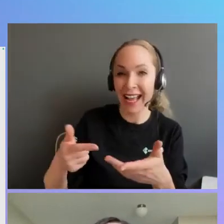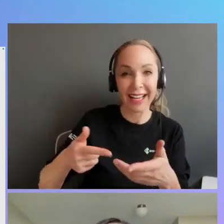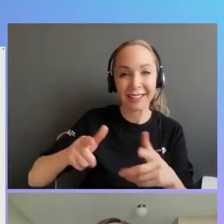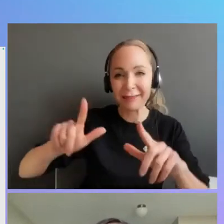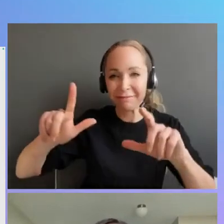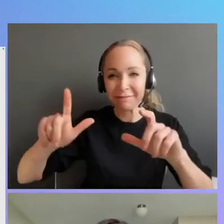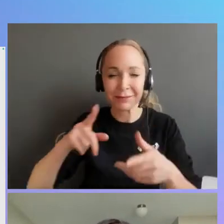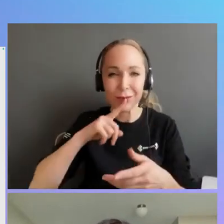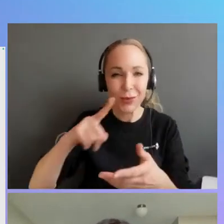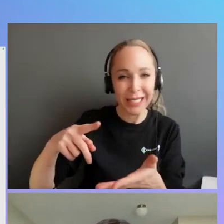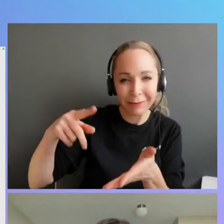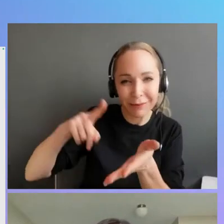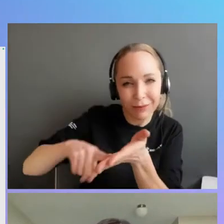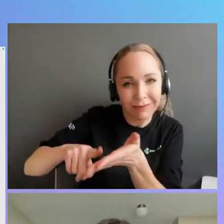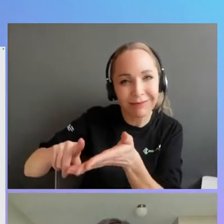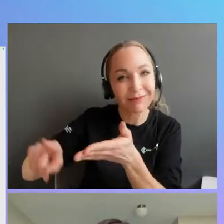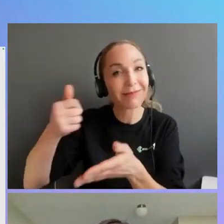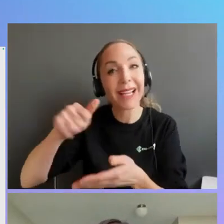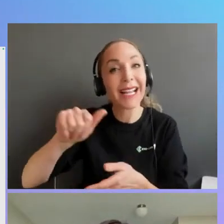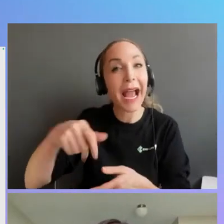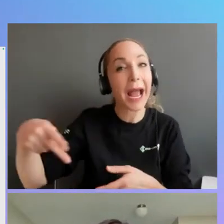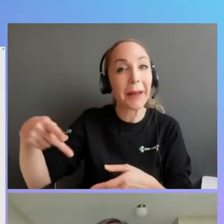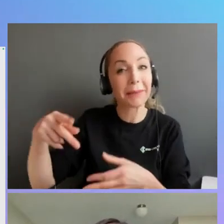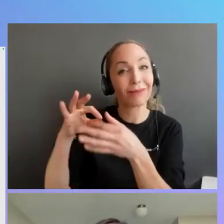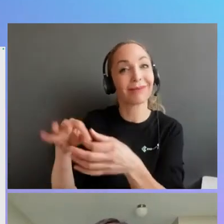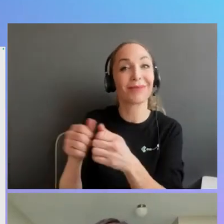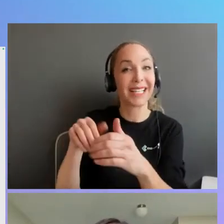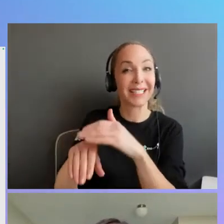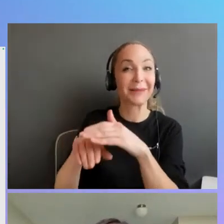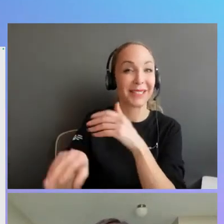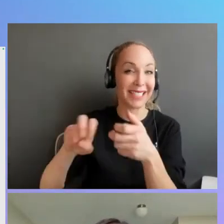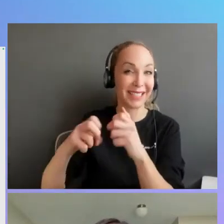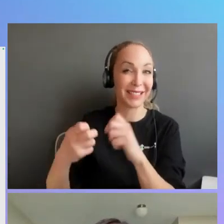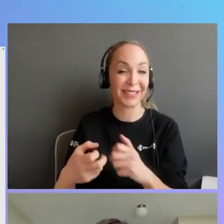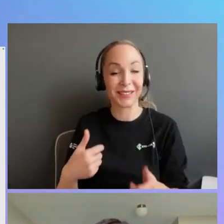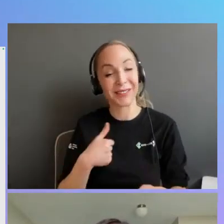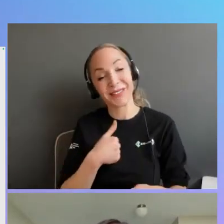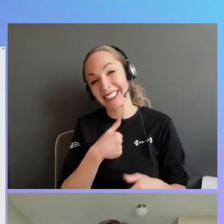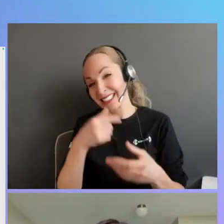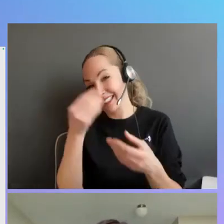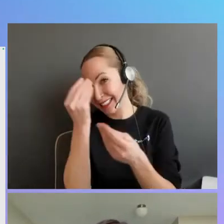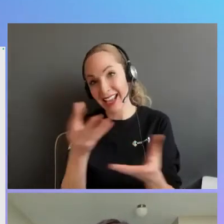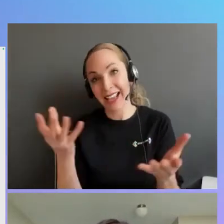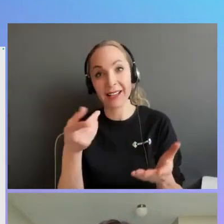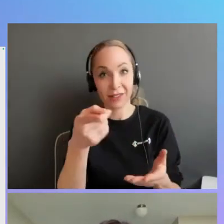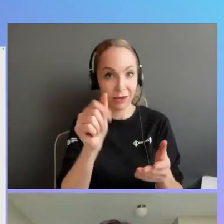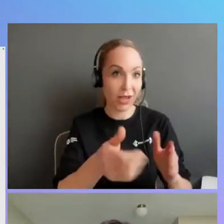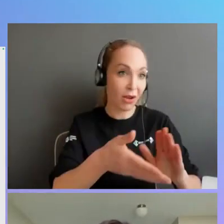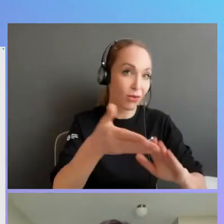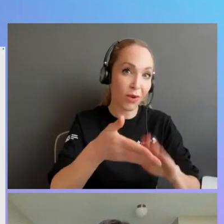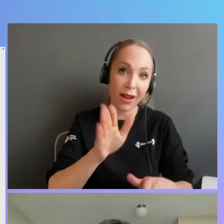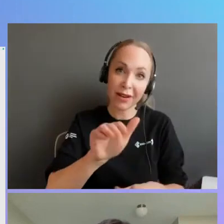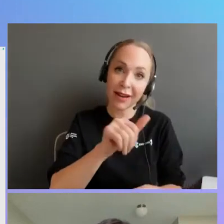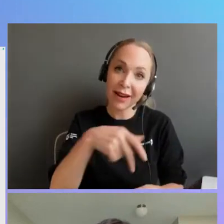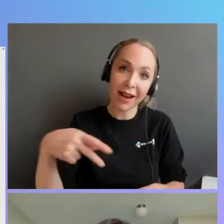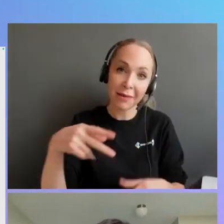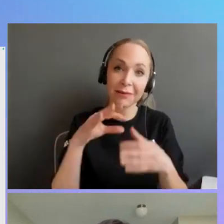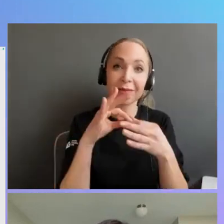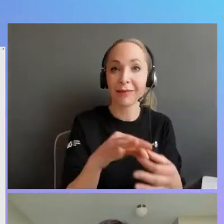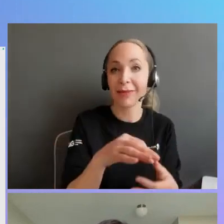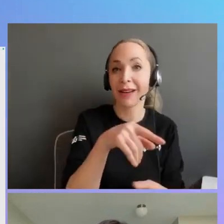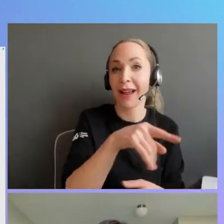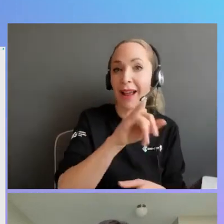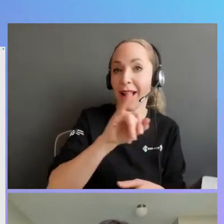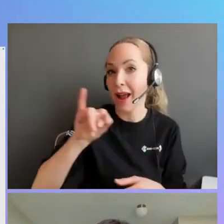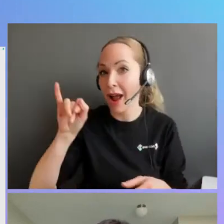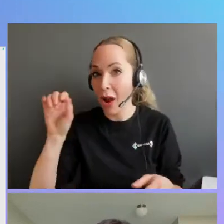issues. And as of last year, we can now say that if you can run your app on iOS or Android, you can test it with DevTools Mobile. So this